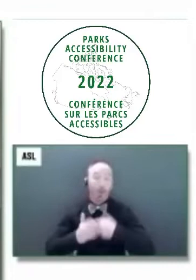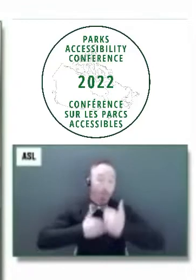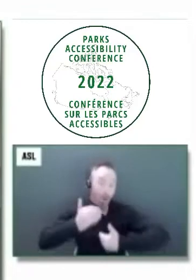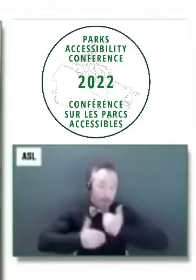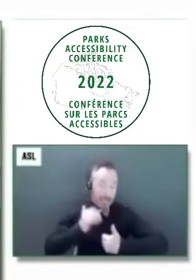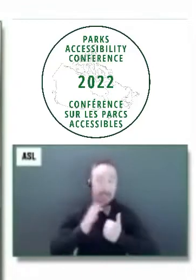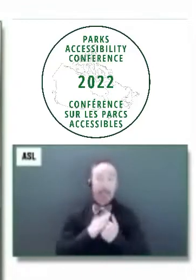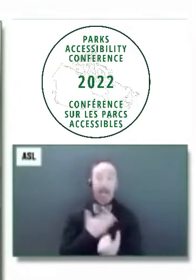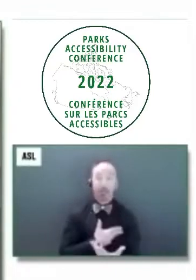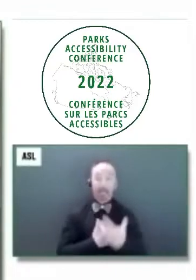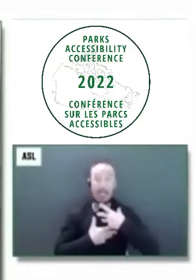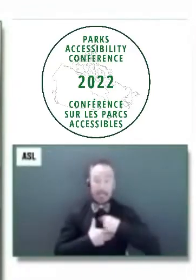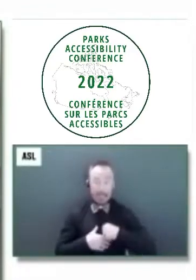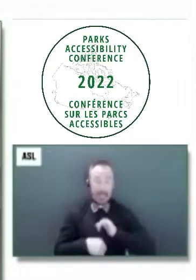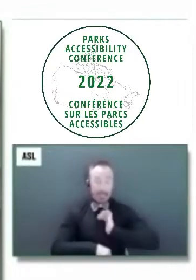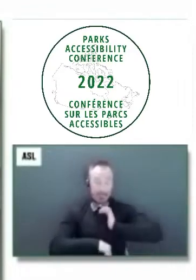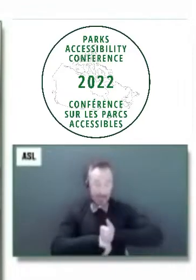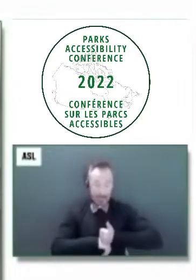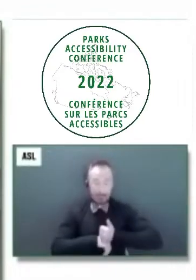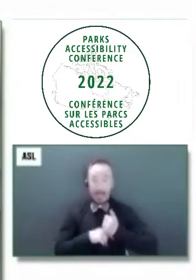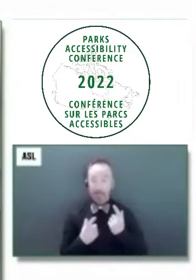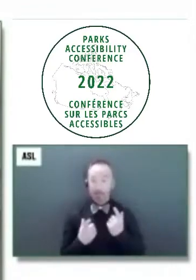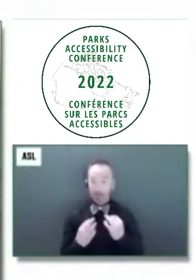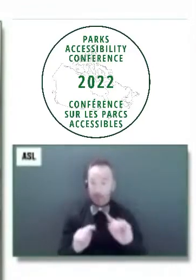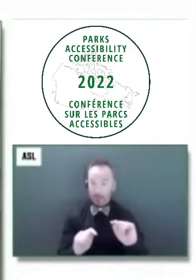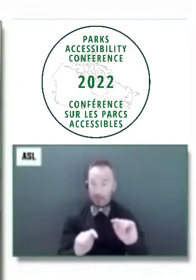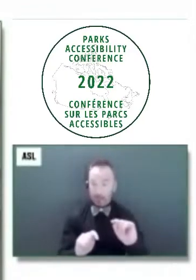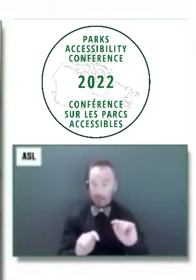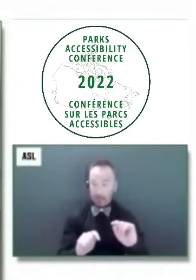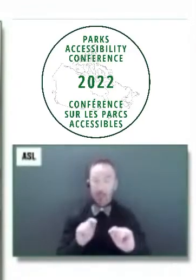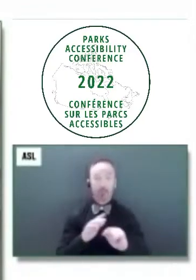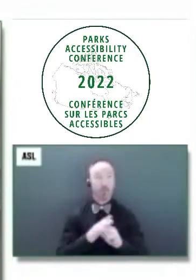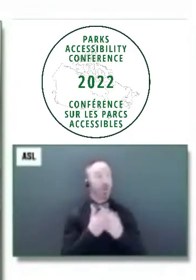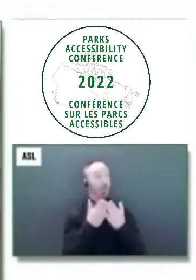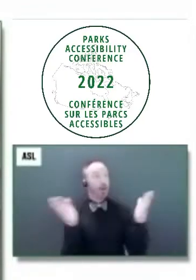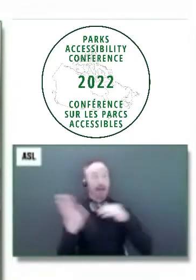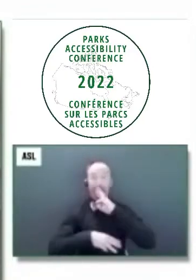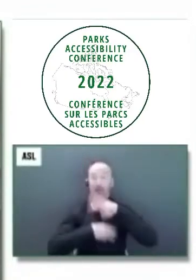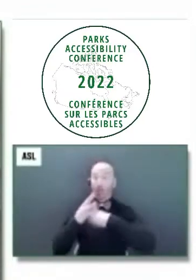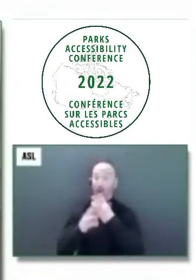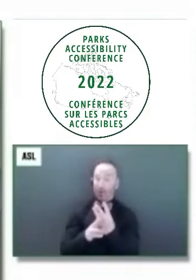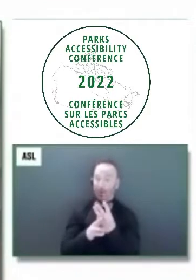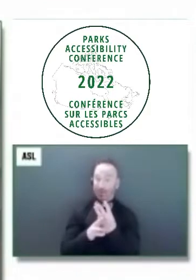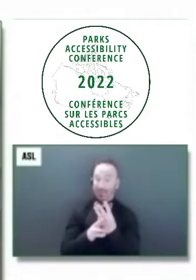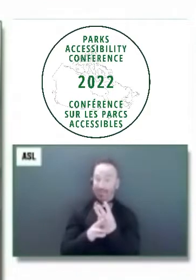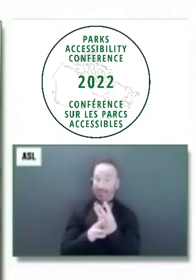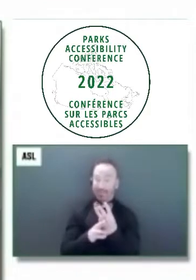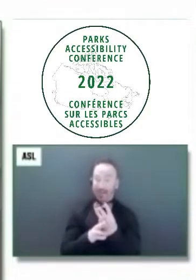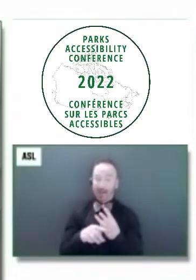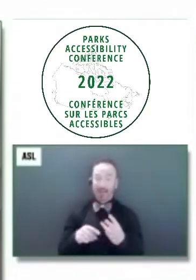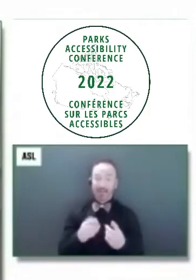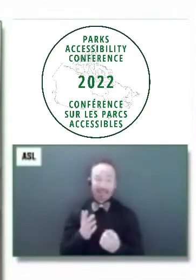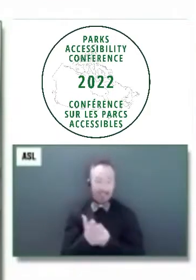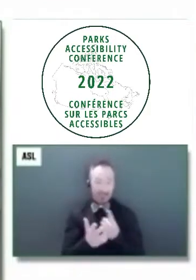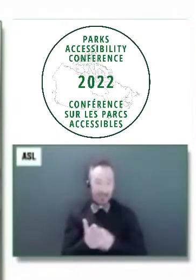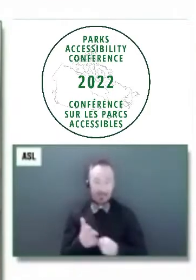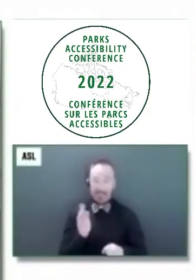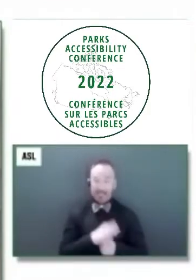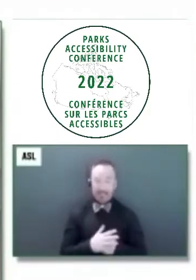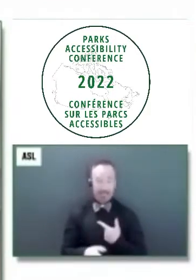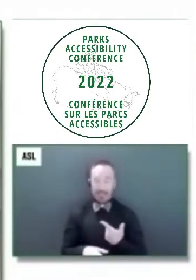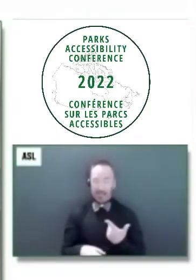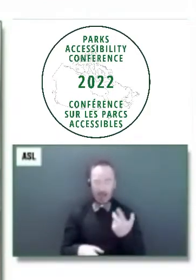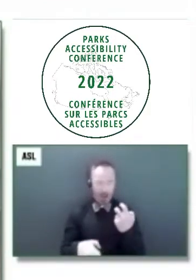and implemented. And so we live in a world where I have to tell you that I have difficulty seeing in order for us to find accessibility